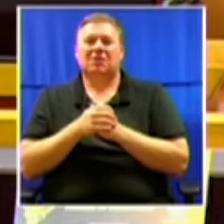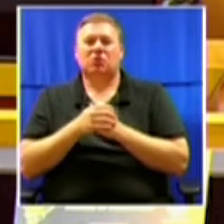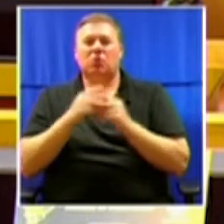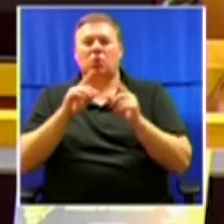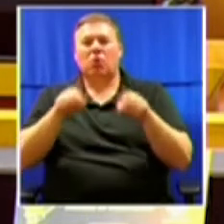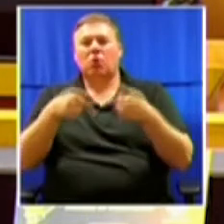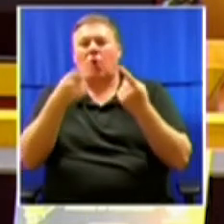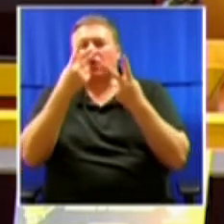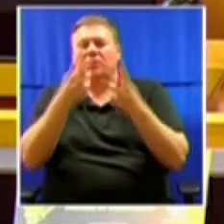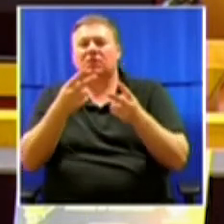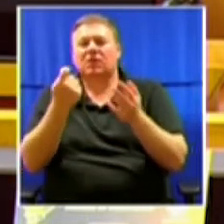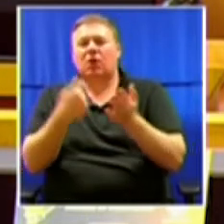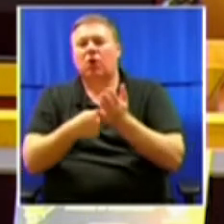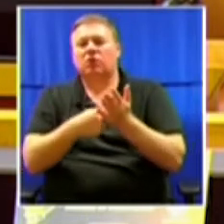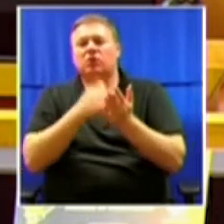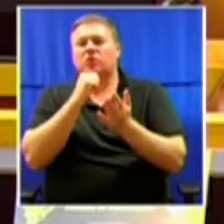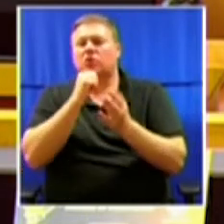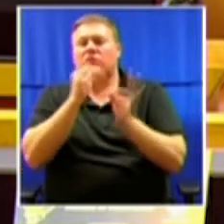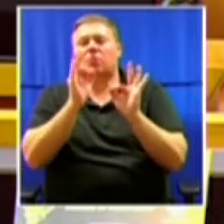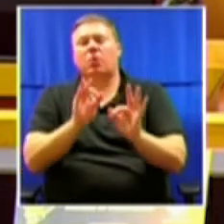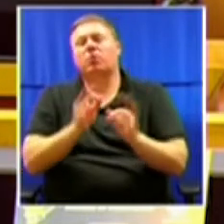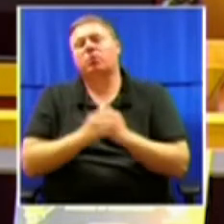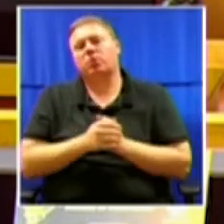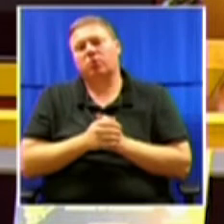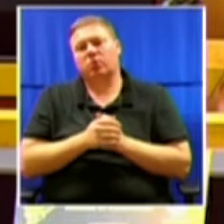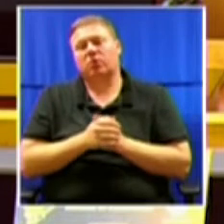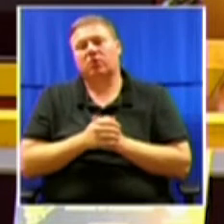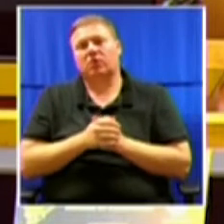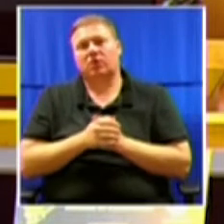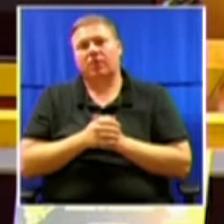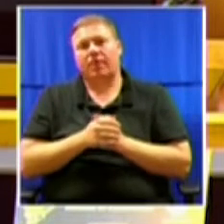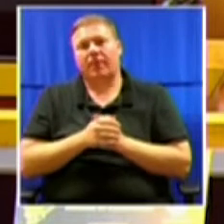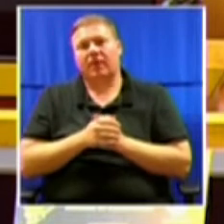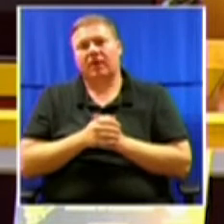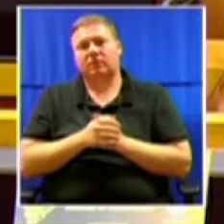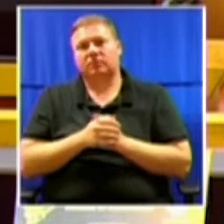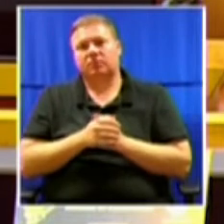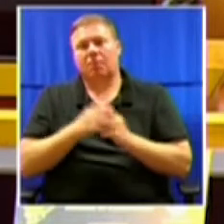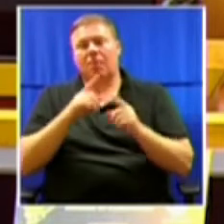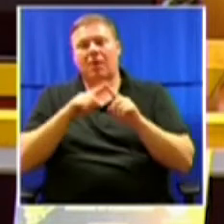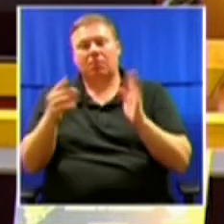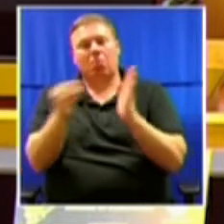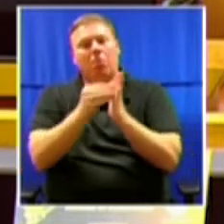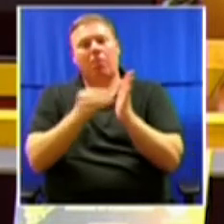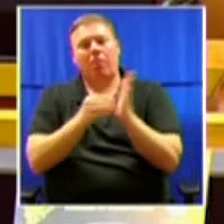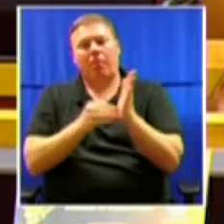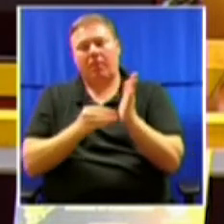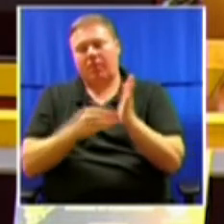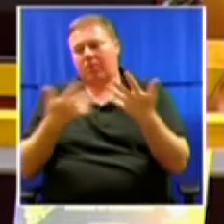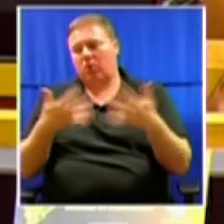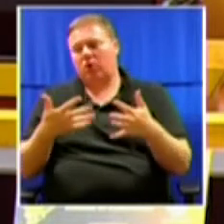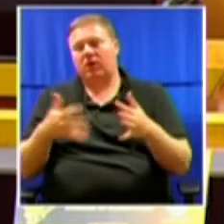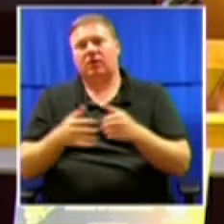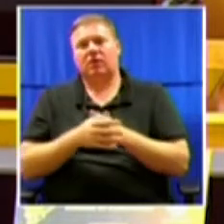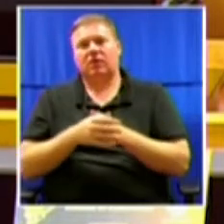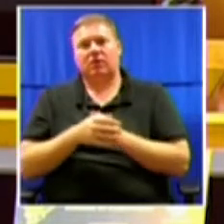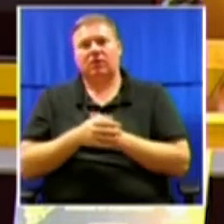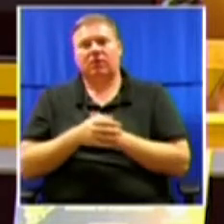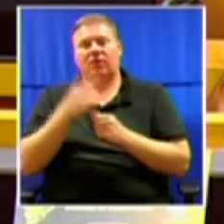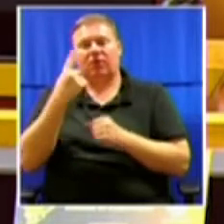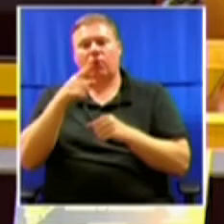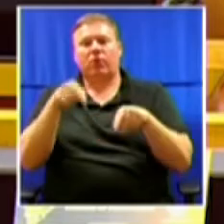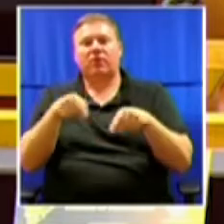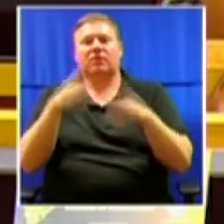costs that we will be able to make provisions for apart from what has been voted for in terms of this House. Thank you very much,